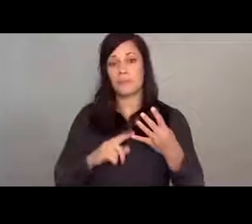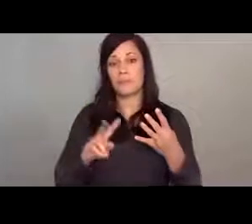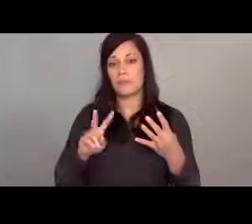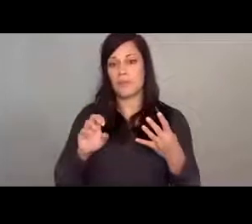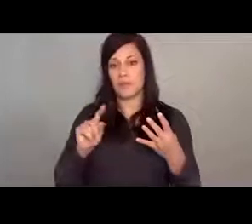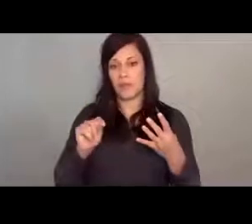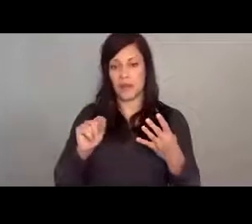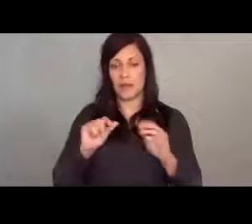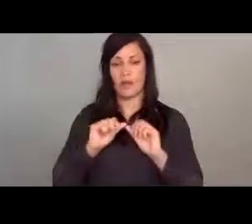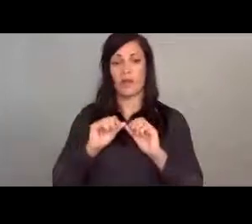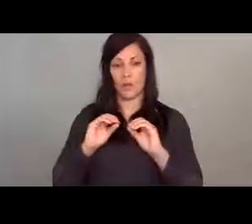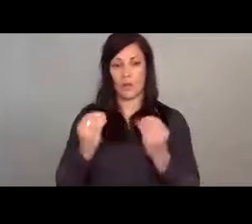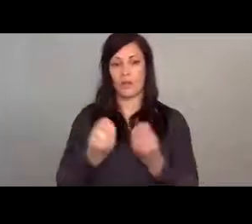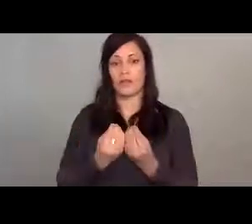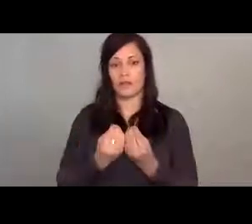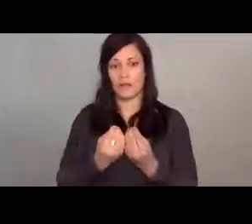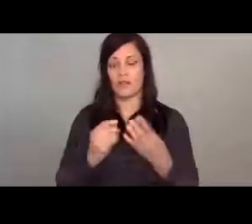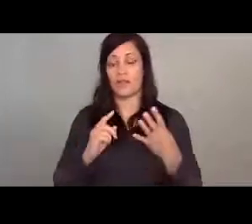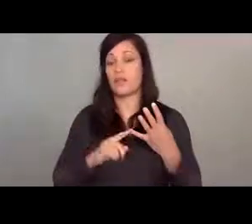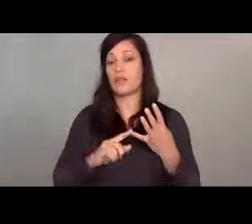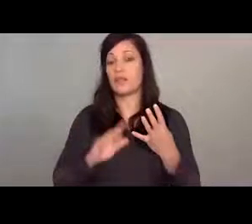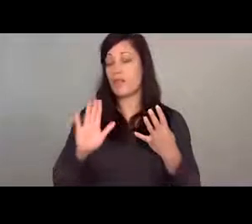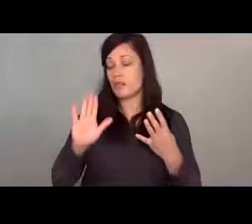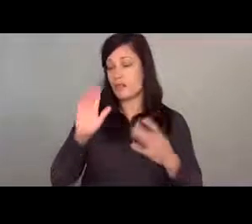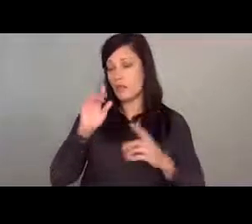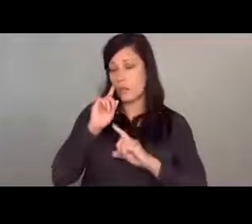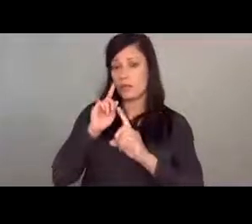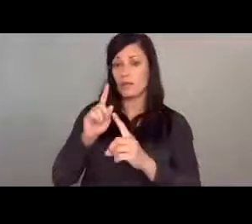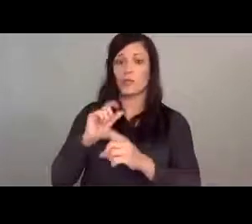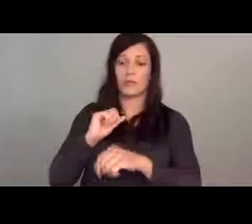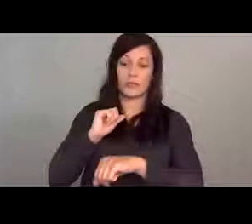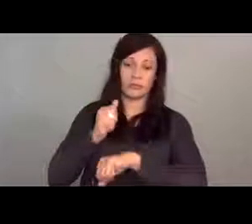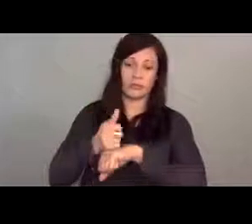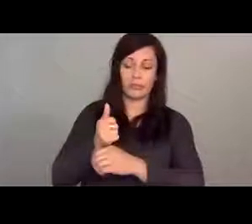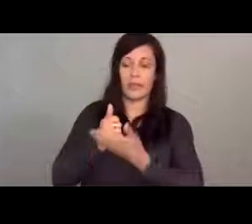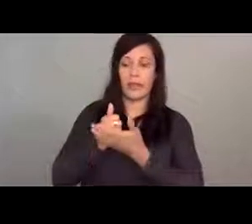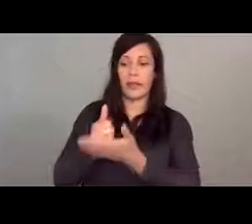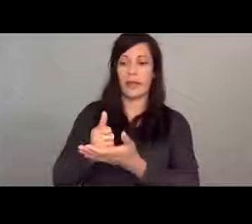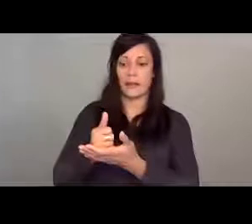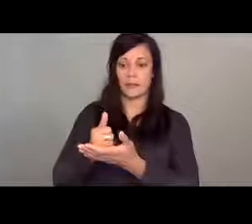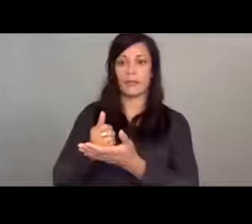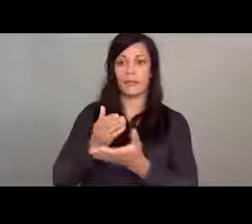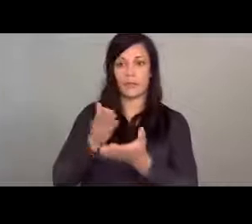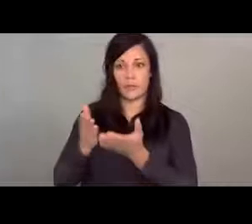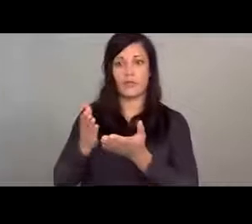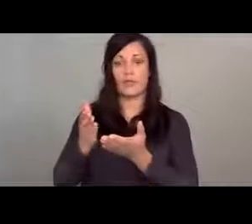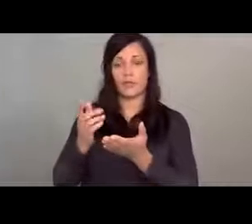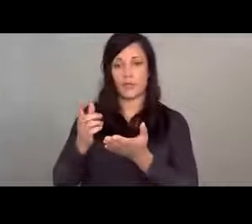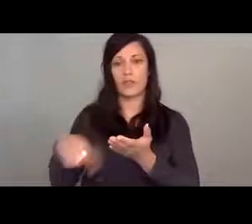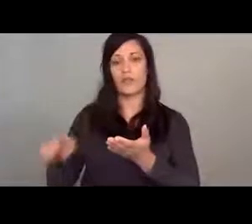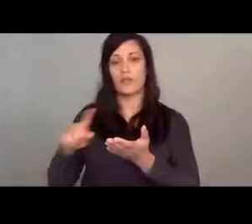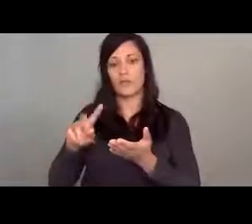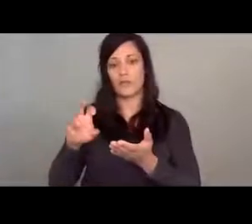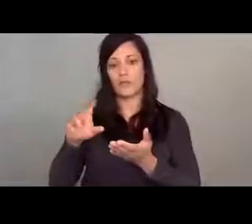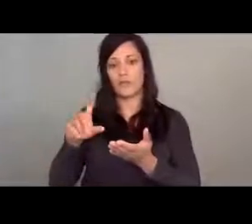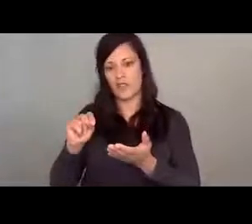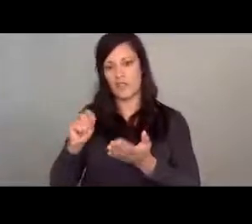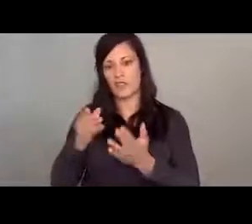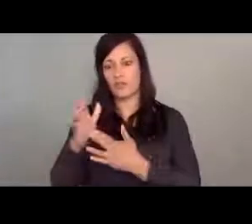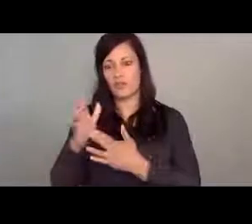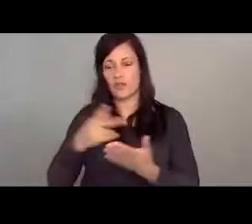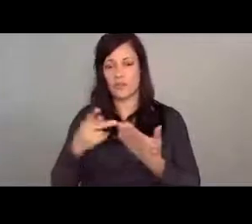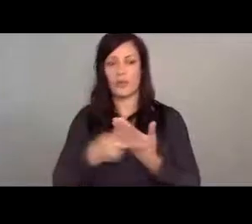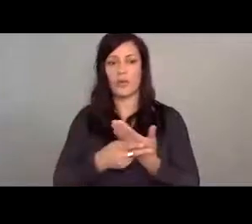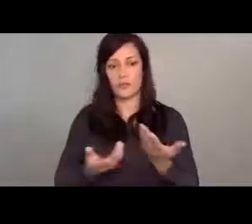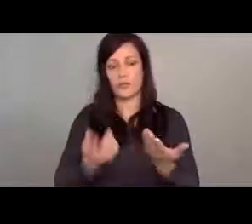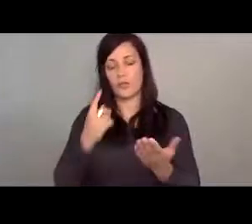are defined as orgs whose mission is to serve veterans through their programming or services. So an example could be the Nisei